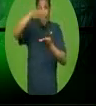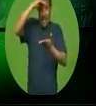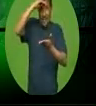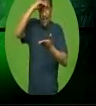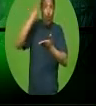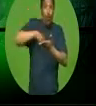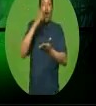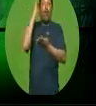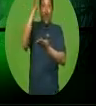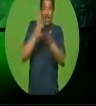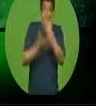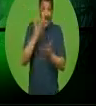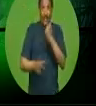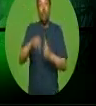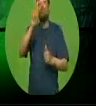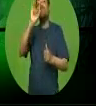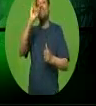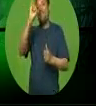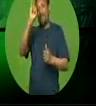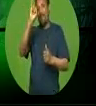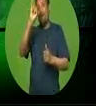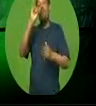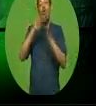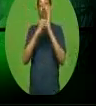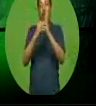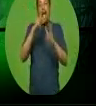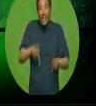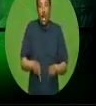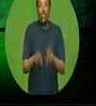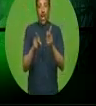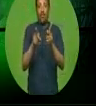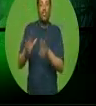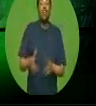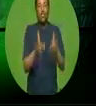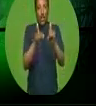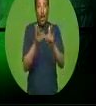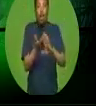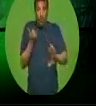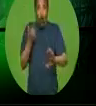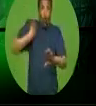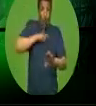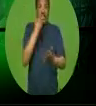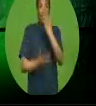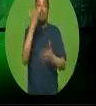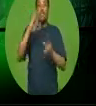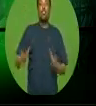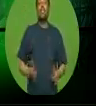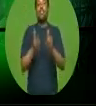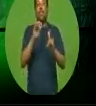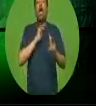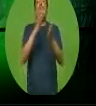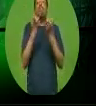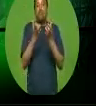today's lesson, we will discuss the Uni-Modal agricultural strategy. But before we discuss the